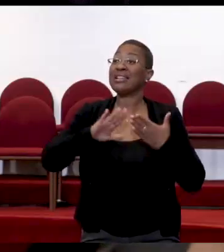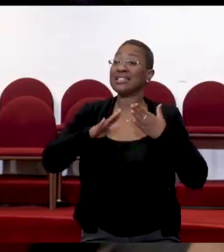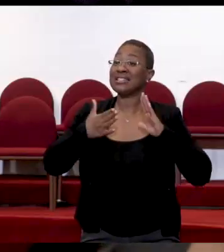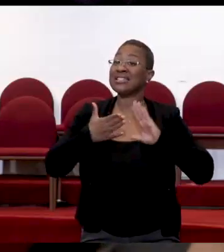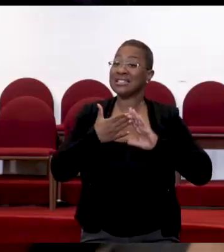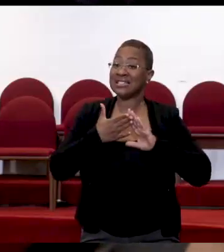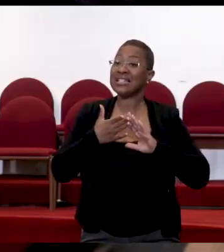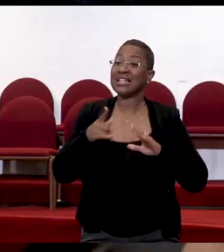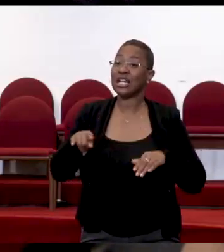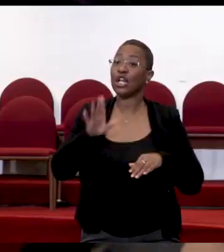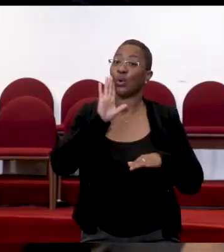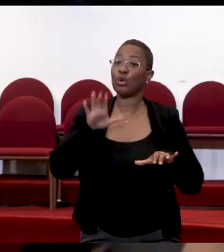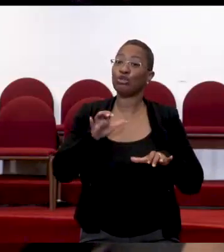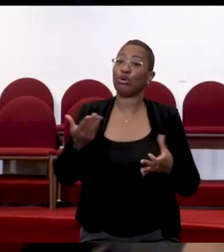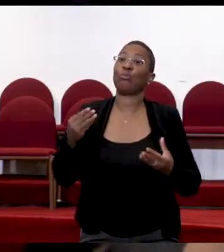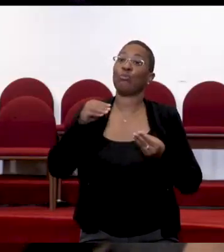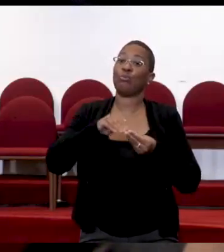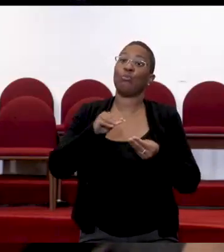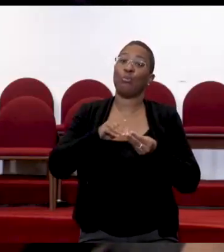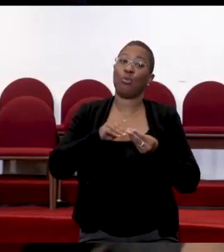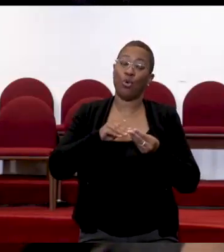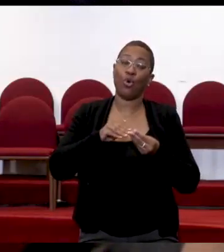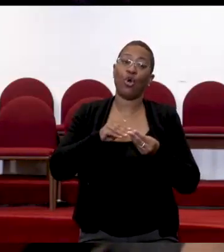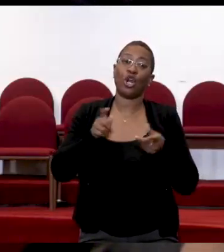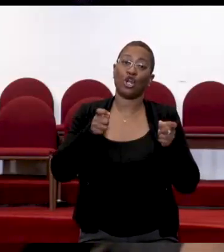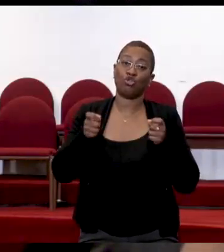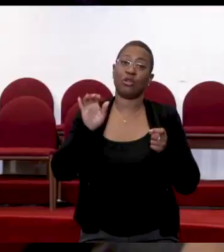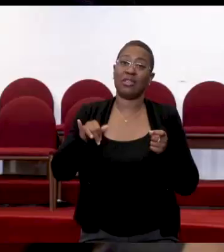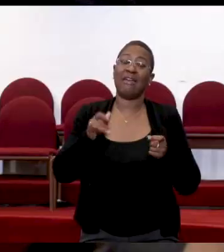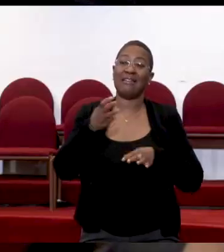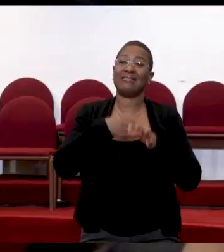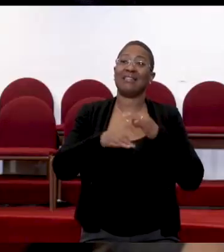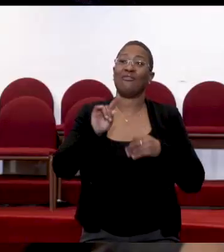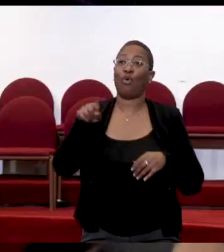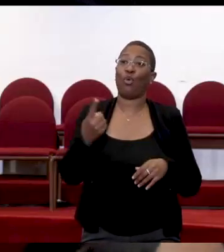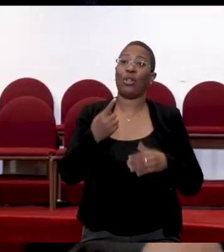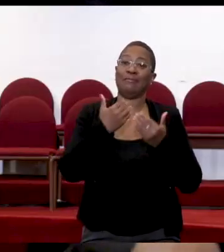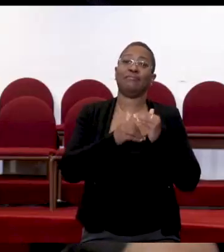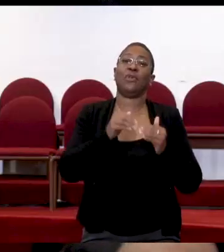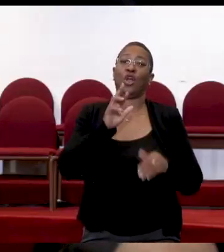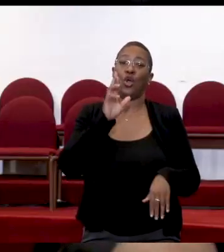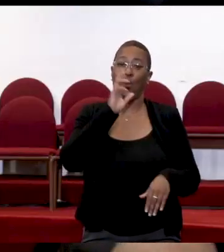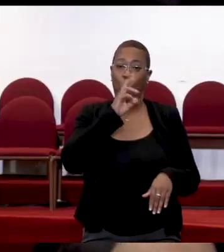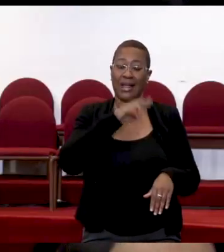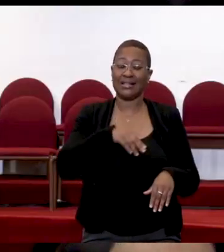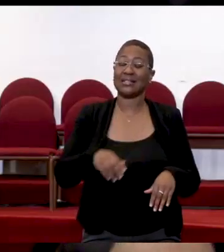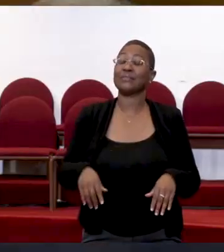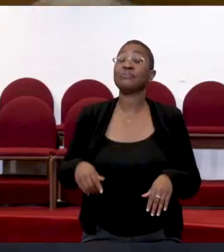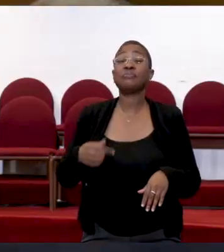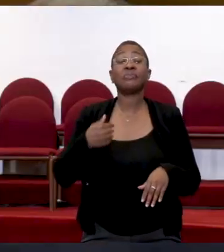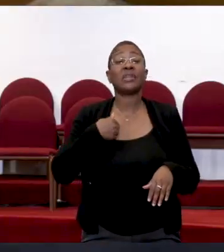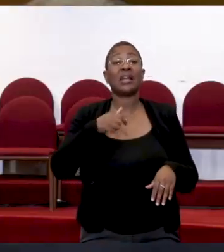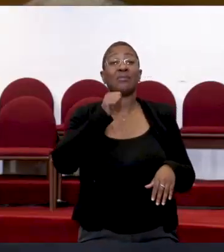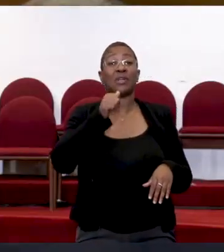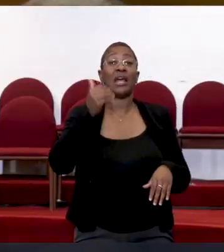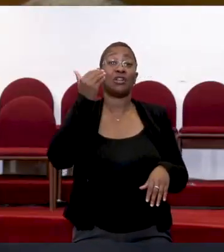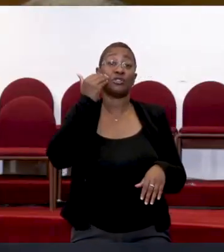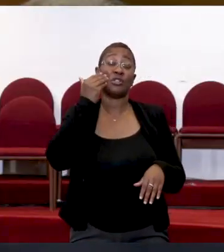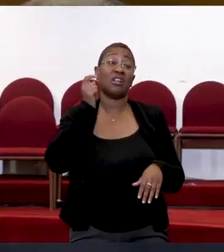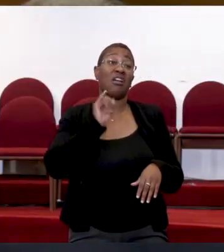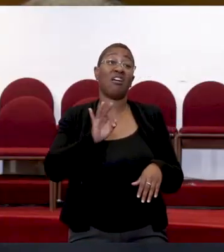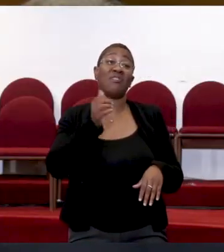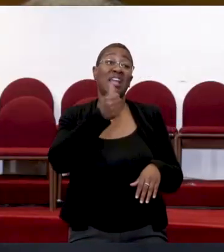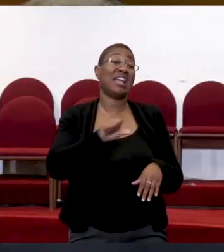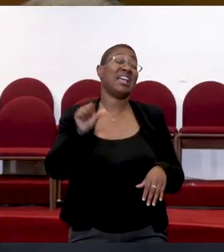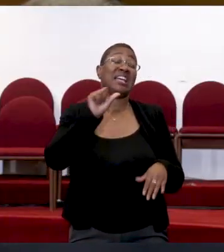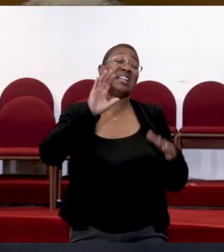would do more than just rats. So we got everything. So I am not aware of a city in the county